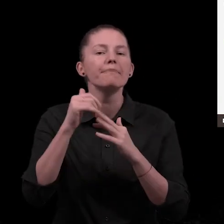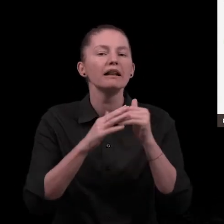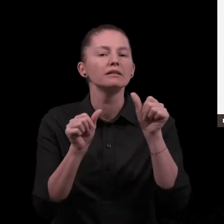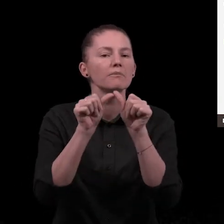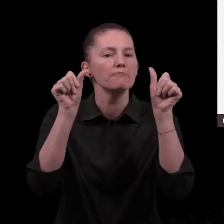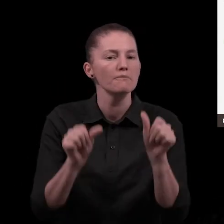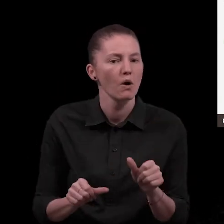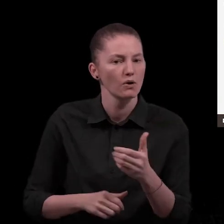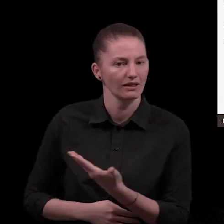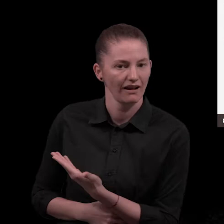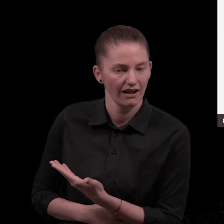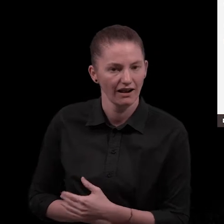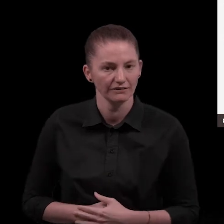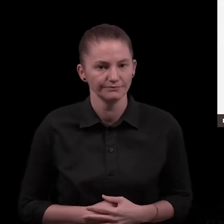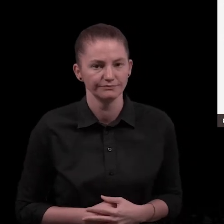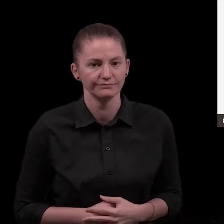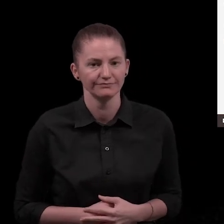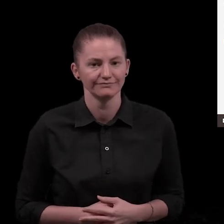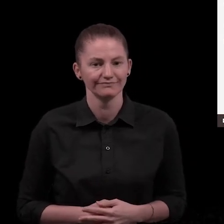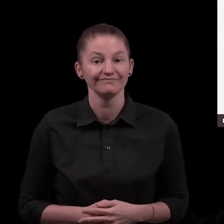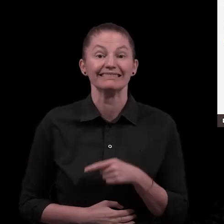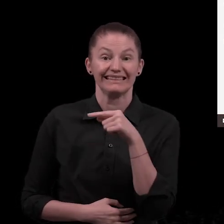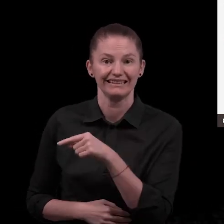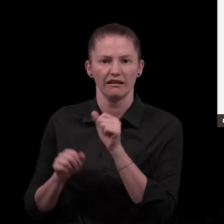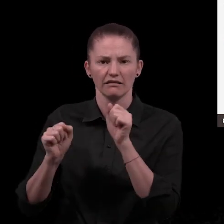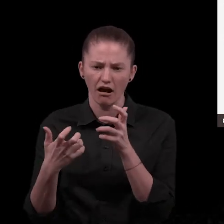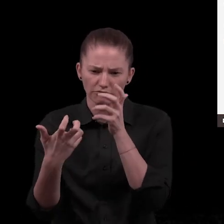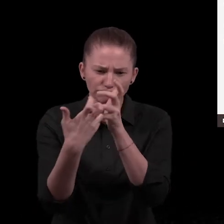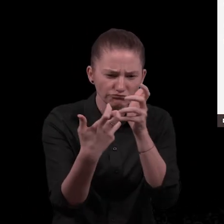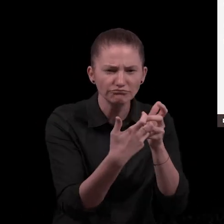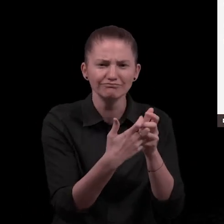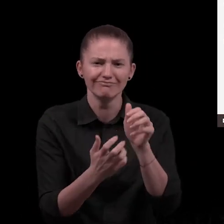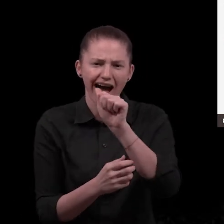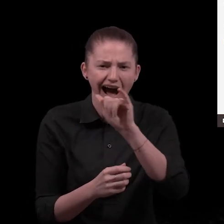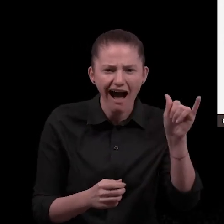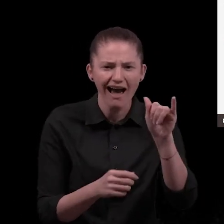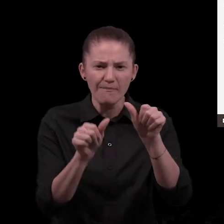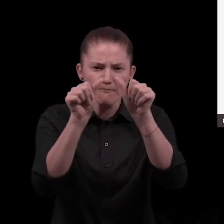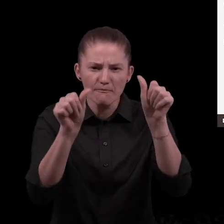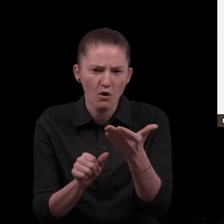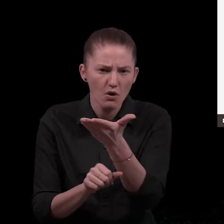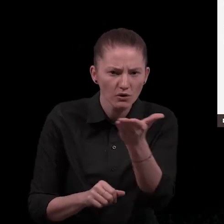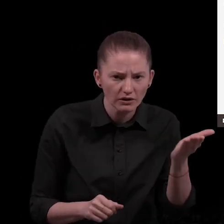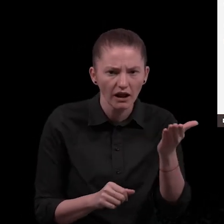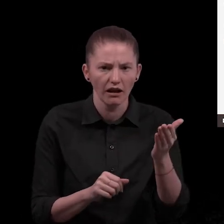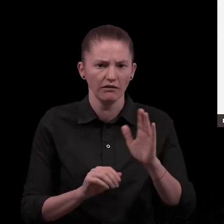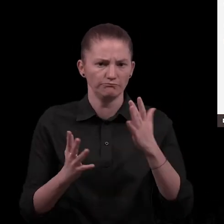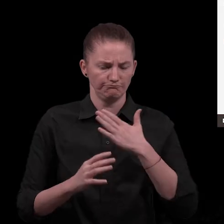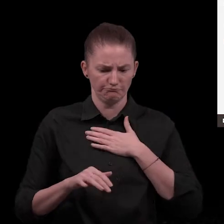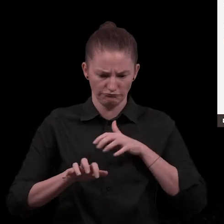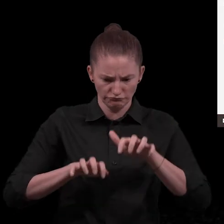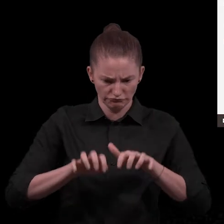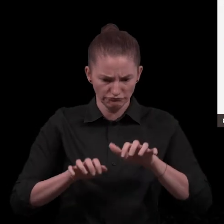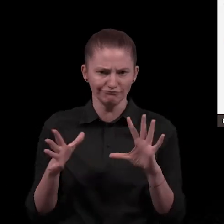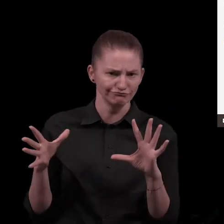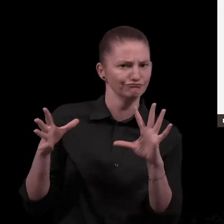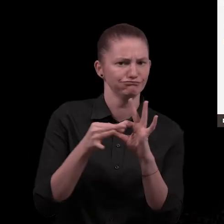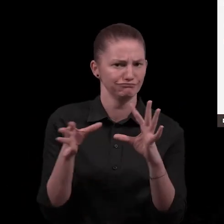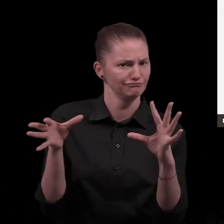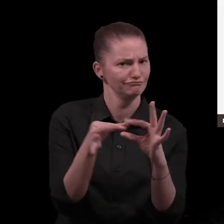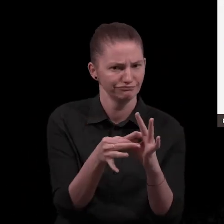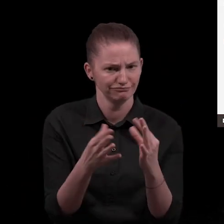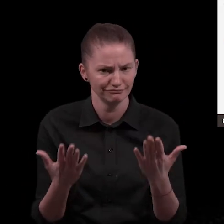AI Builder allows me to create these tailored AI models and add them to my processes as well as my applications. So